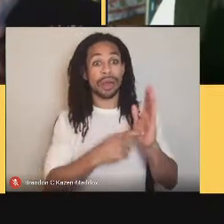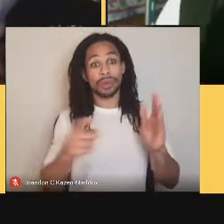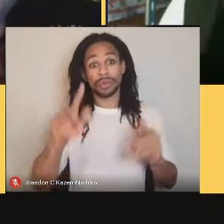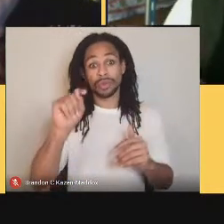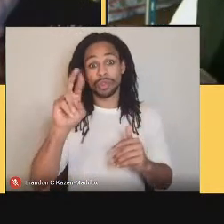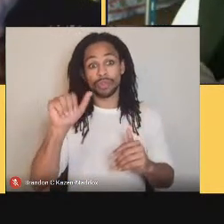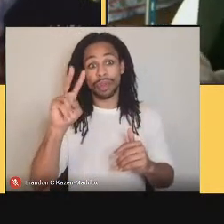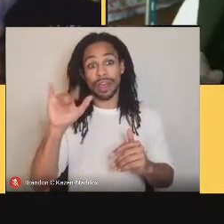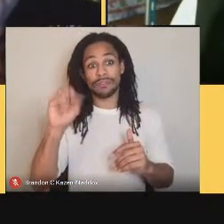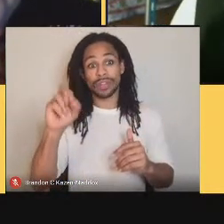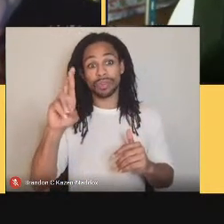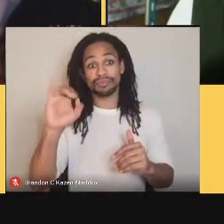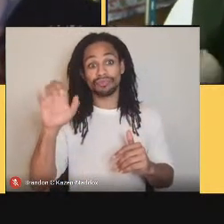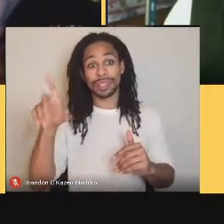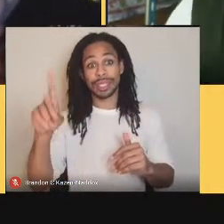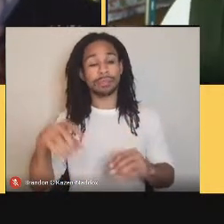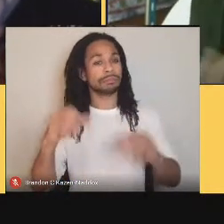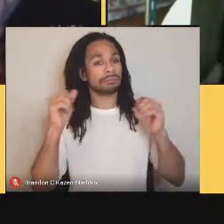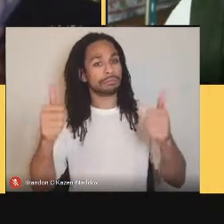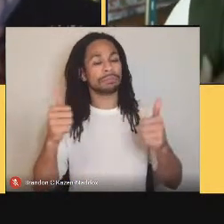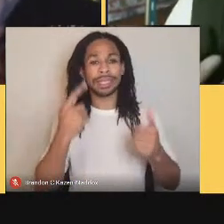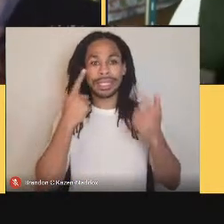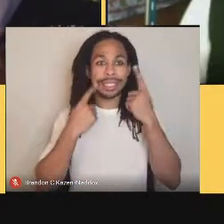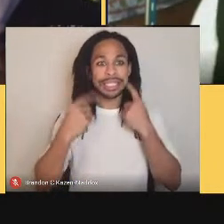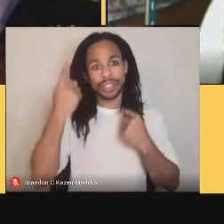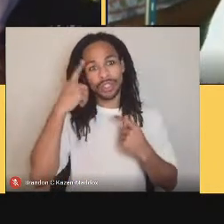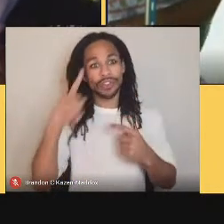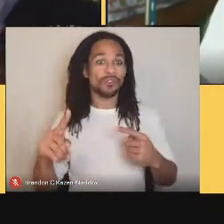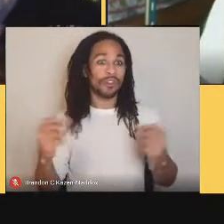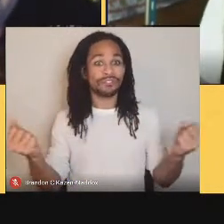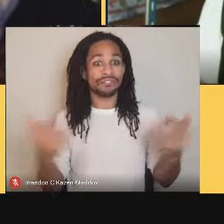cool, very Tears for Fears guitars and elements.